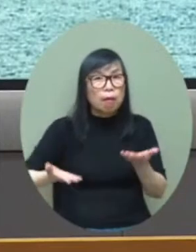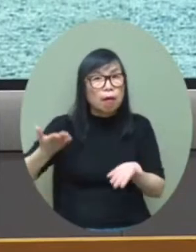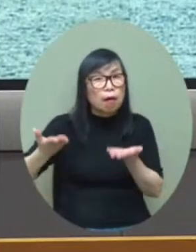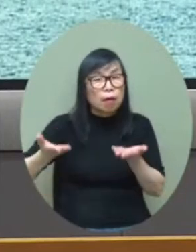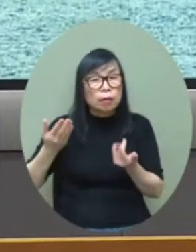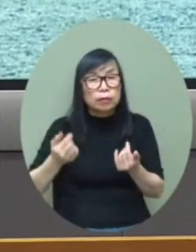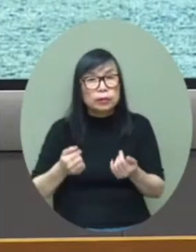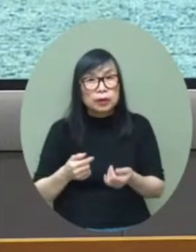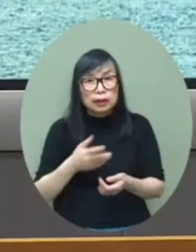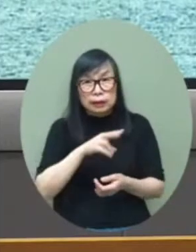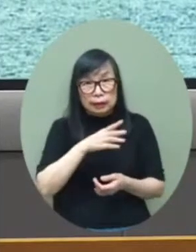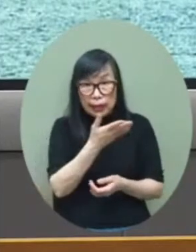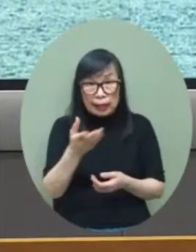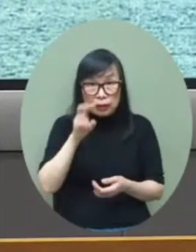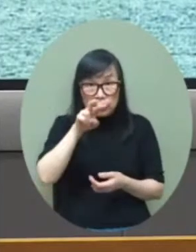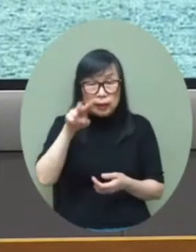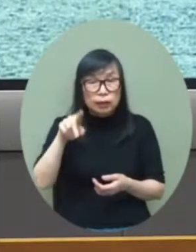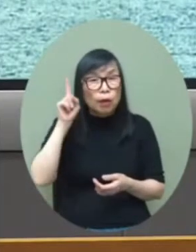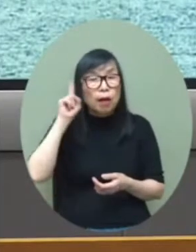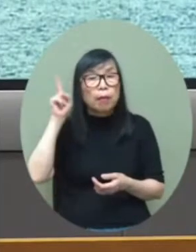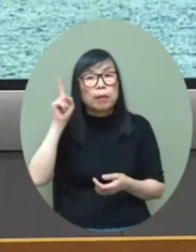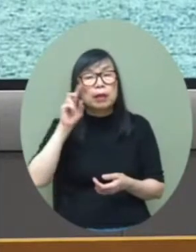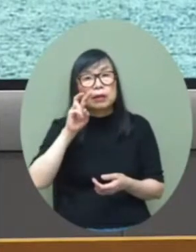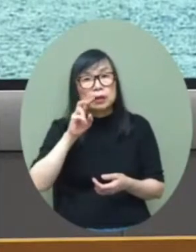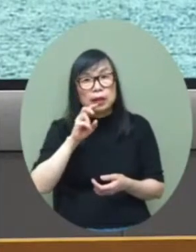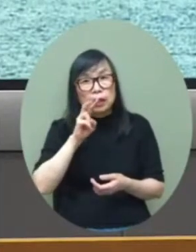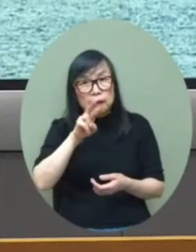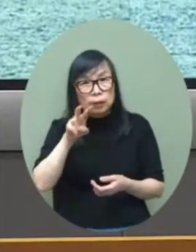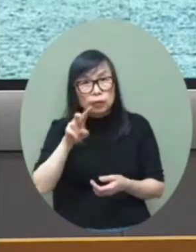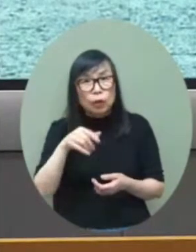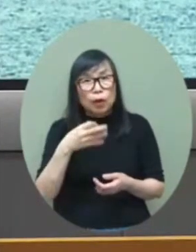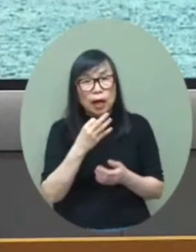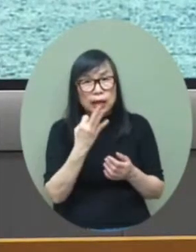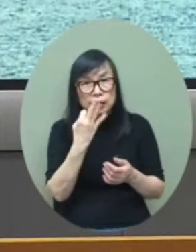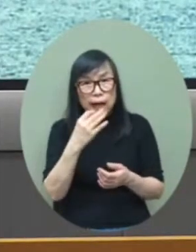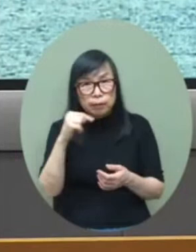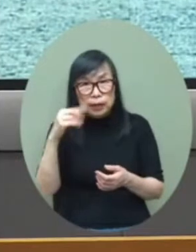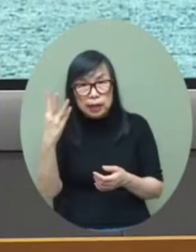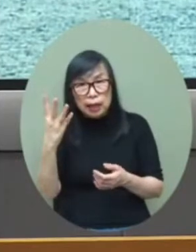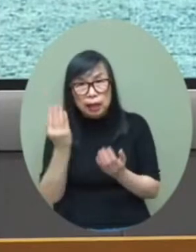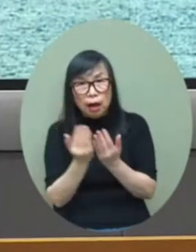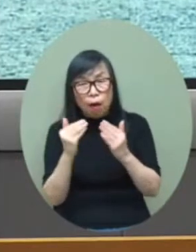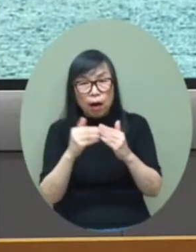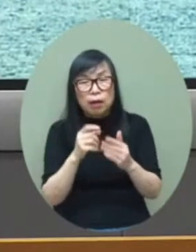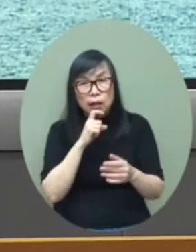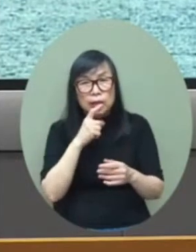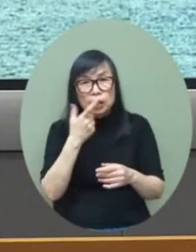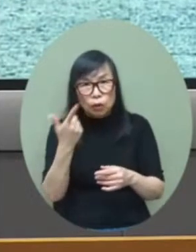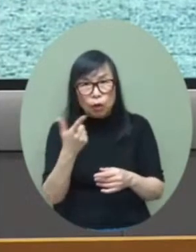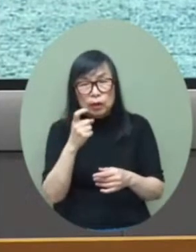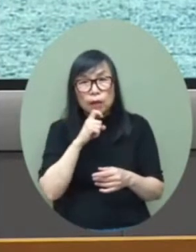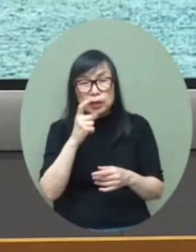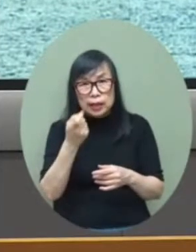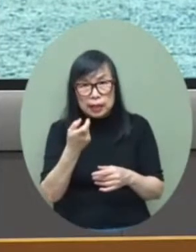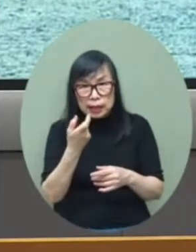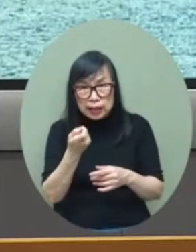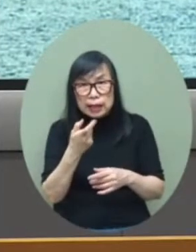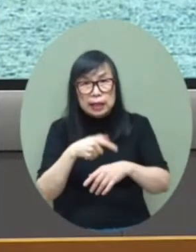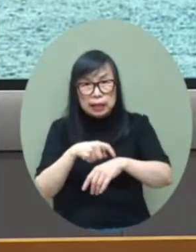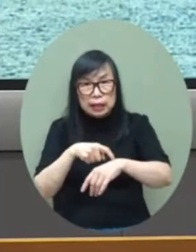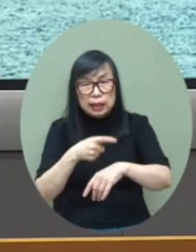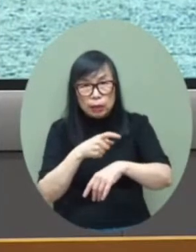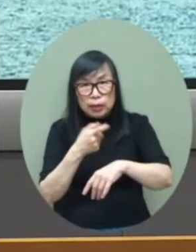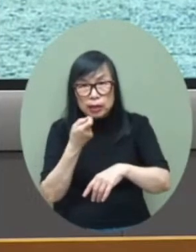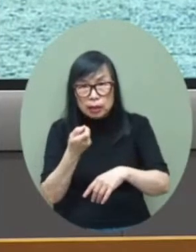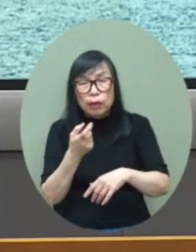remain to be high. What is your view on that? Well, the number of cases from schools on par with the